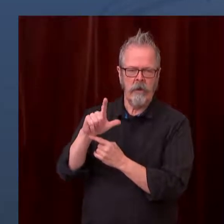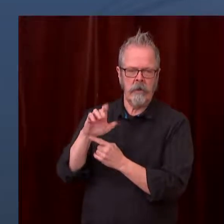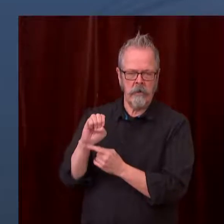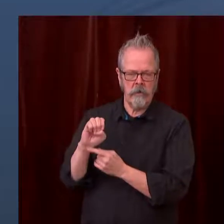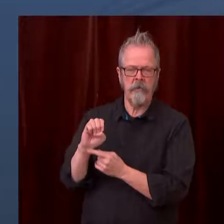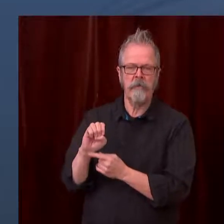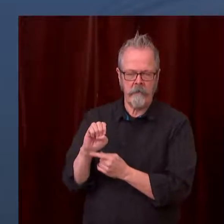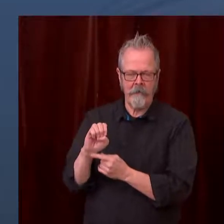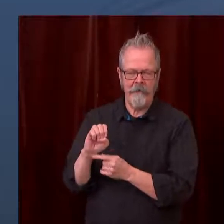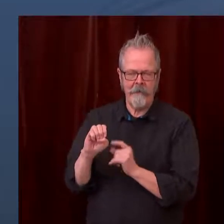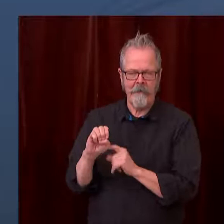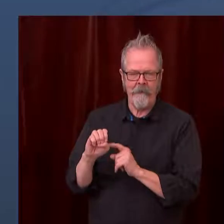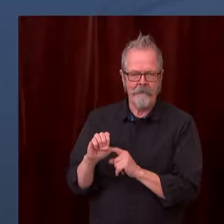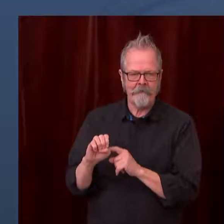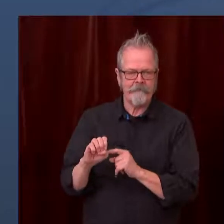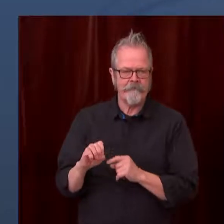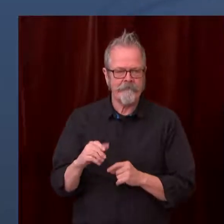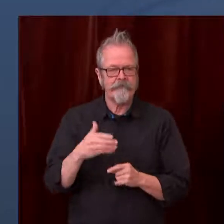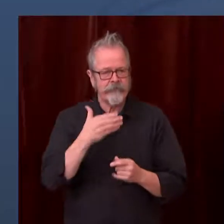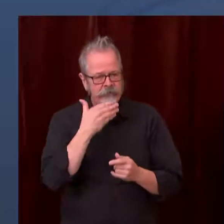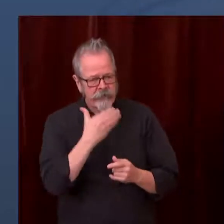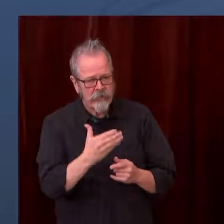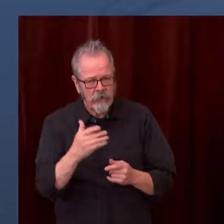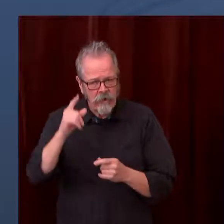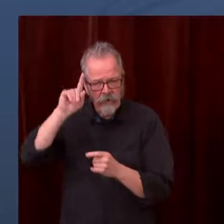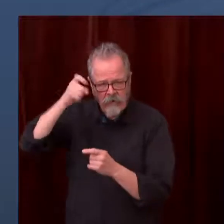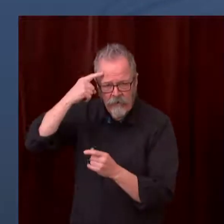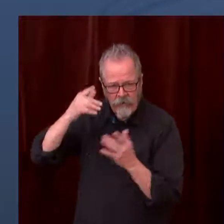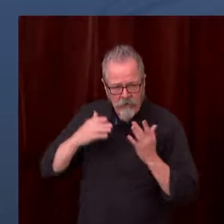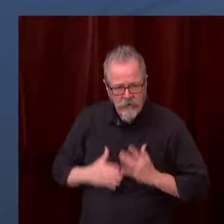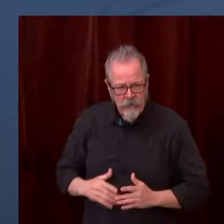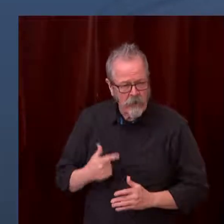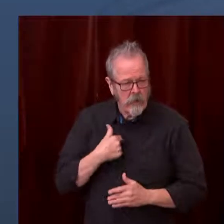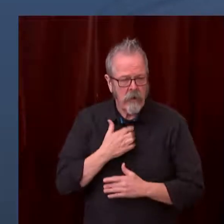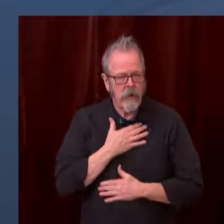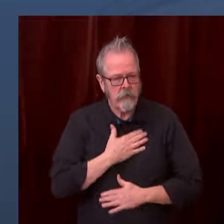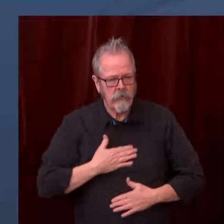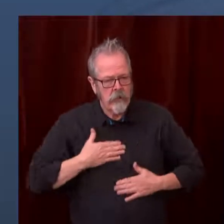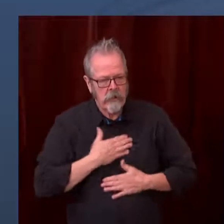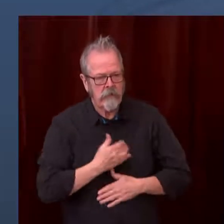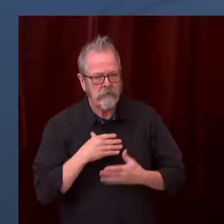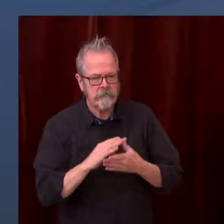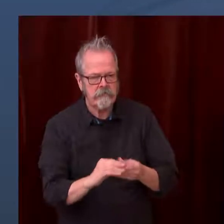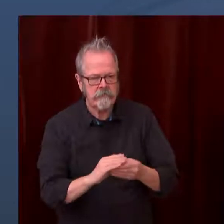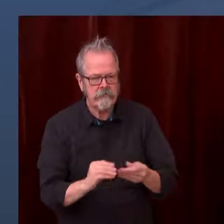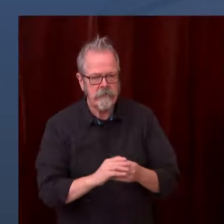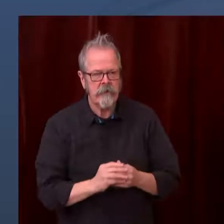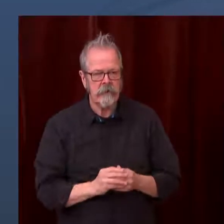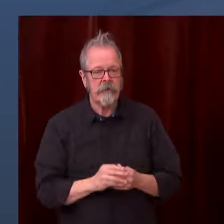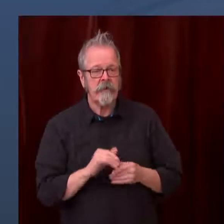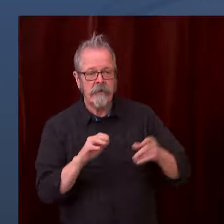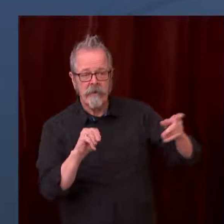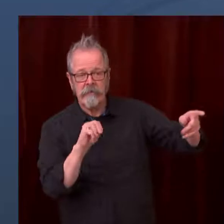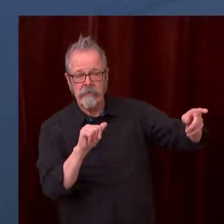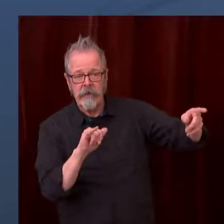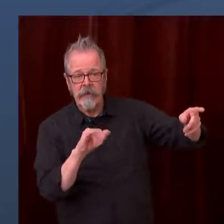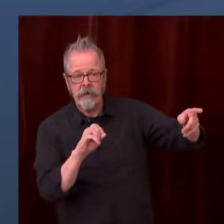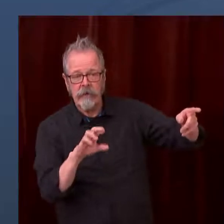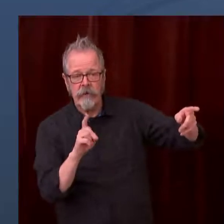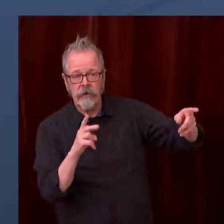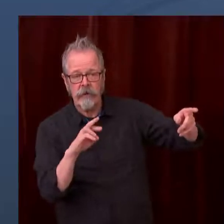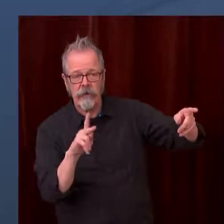the mayor is exactly right on every level, and I think it also opens the door to a deeper conversation about just a moment of grace